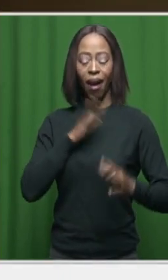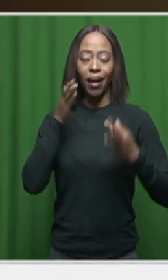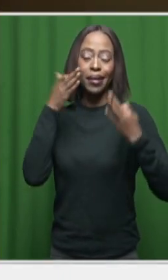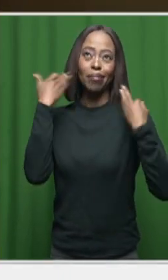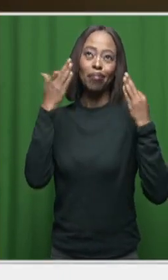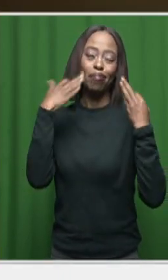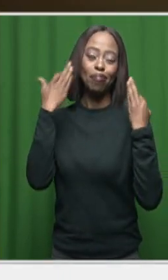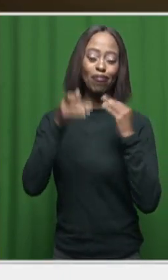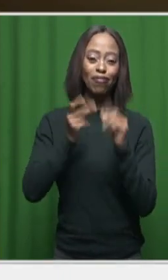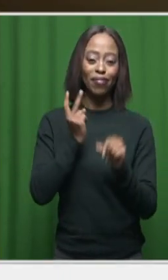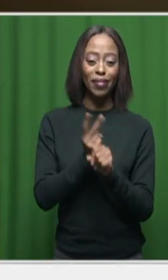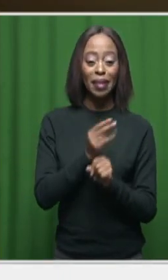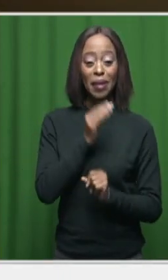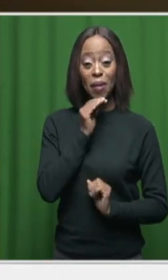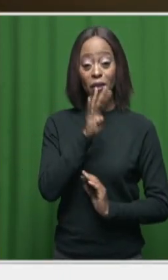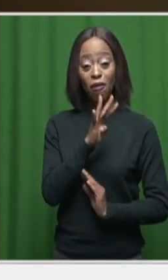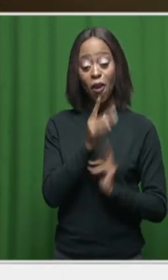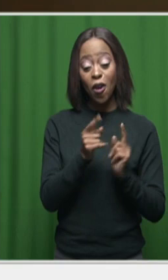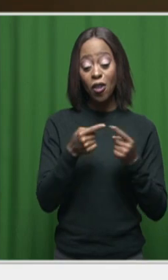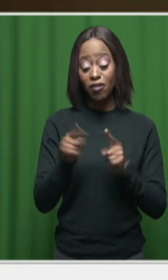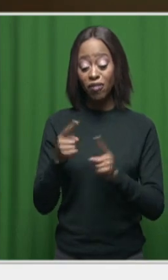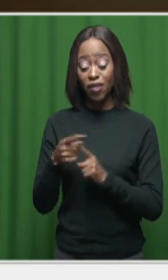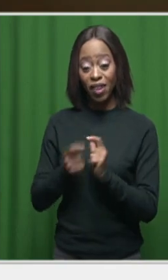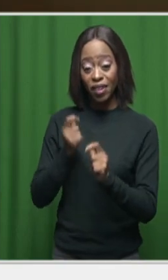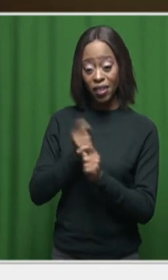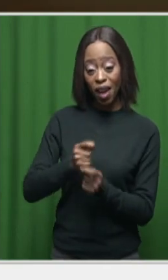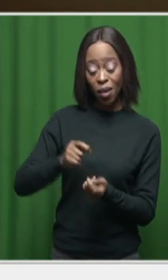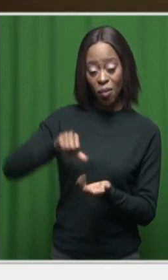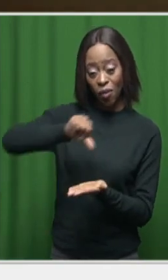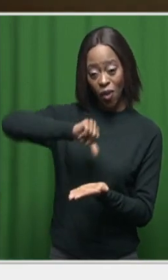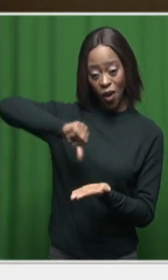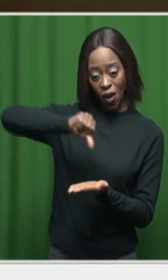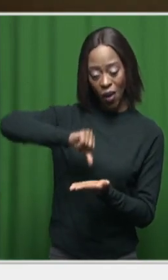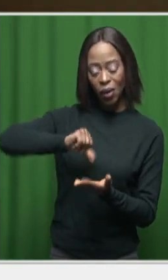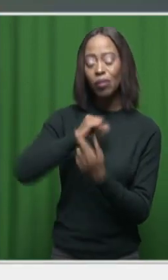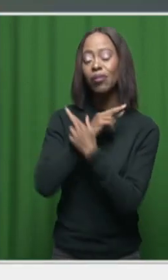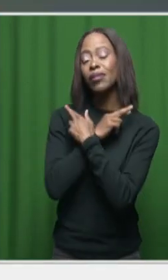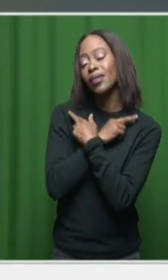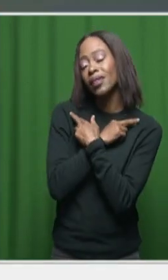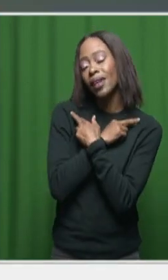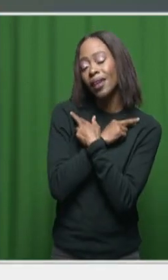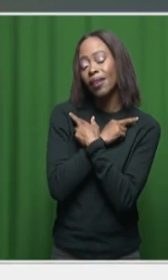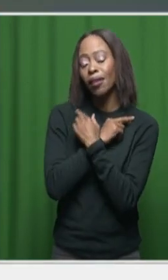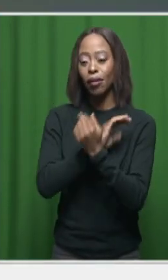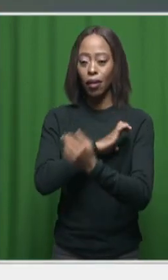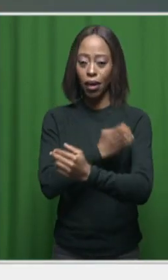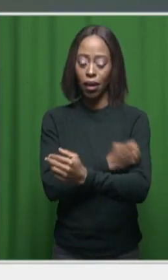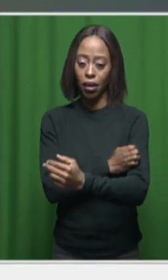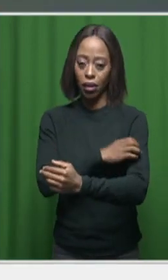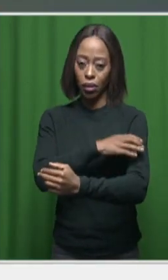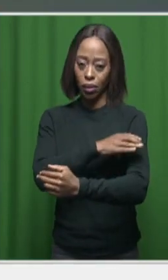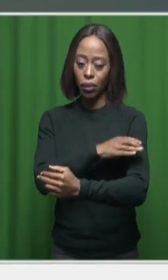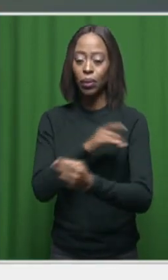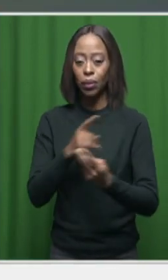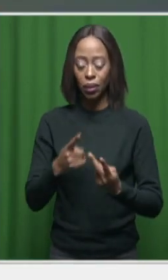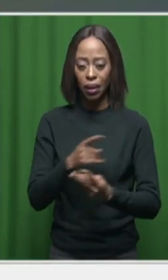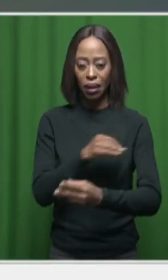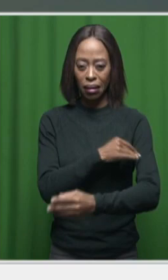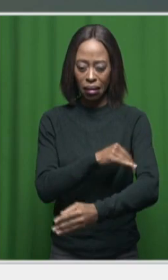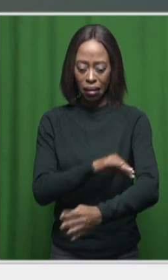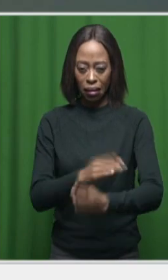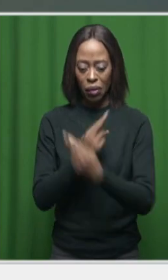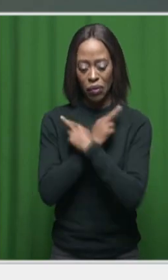fresh. So we have 4 different types of oil, which is relaxing, energizing, muscle